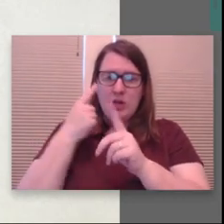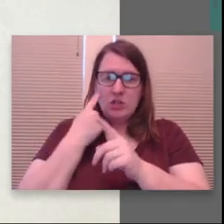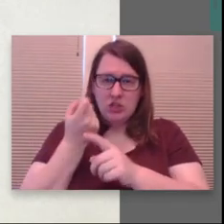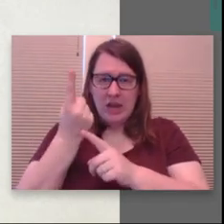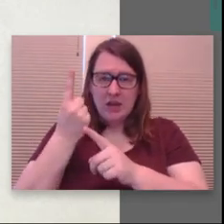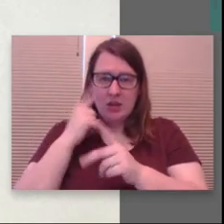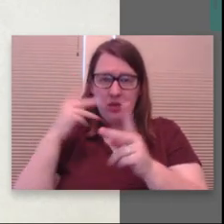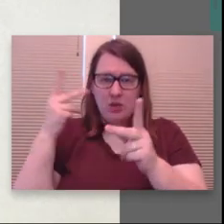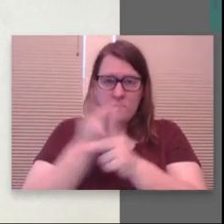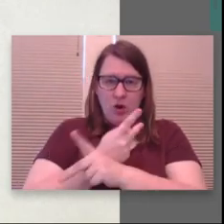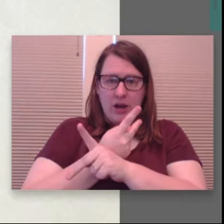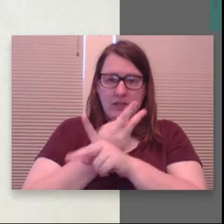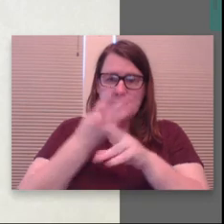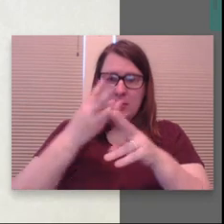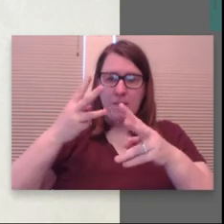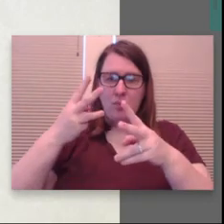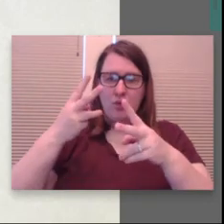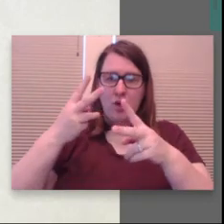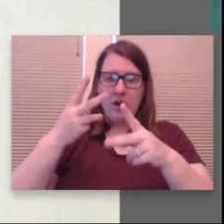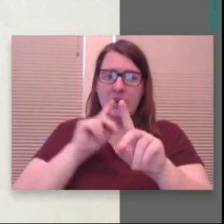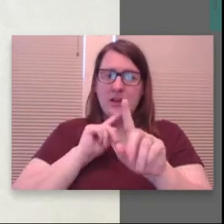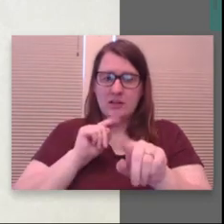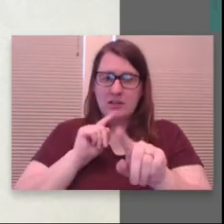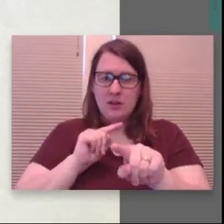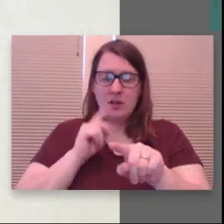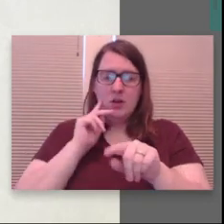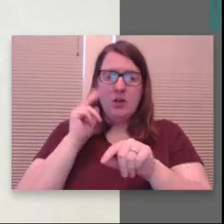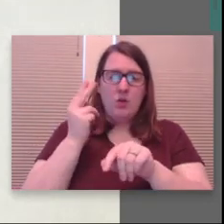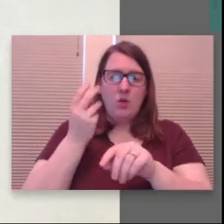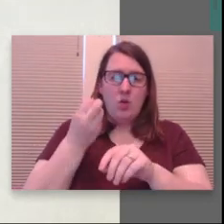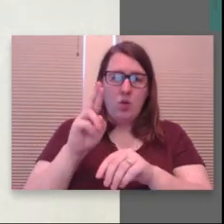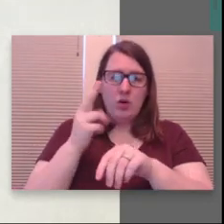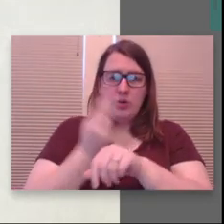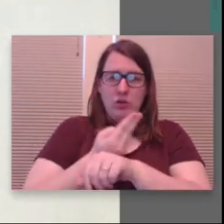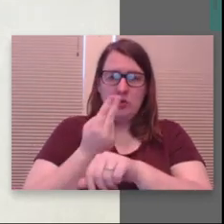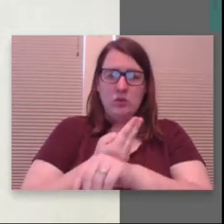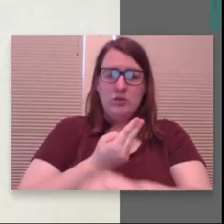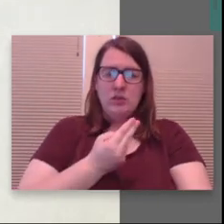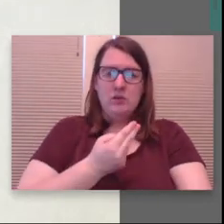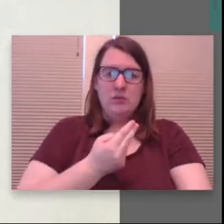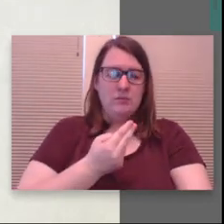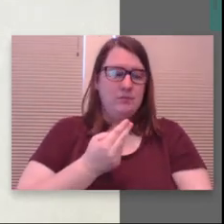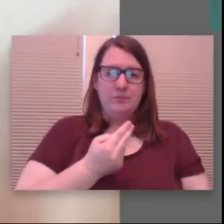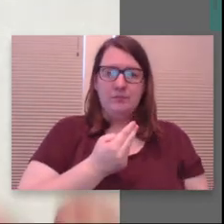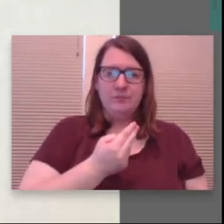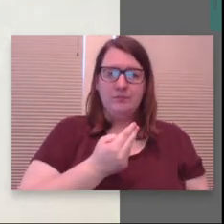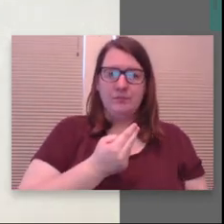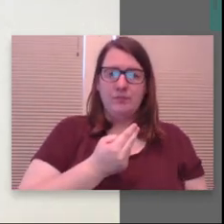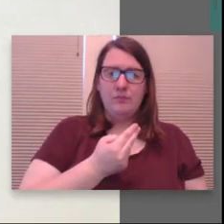to check the cross product or use